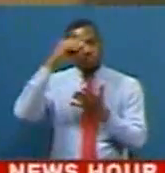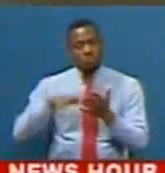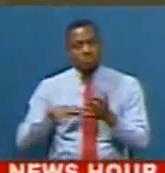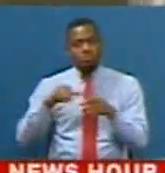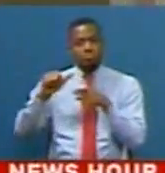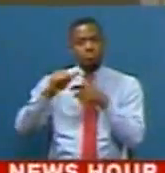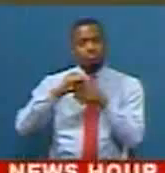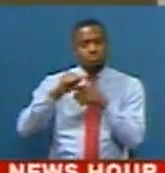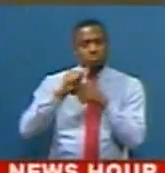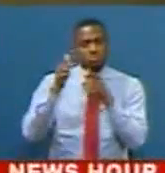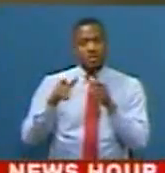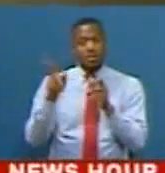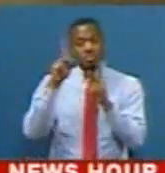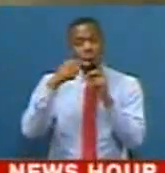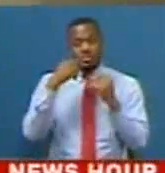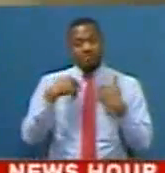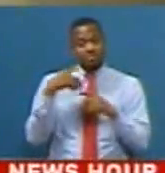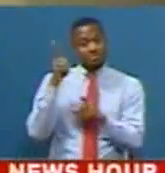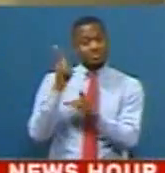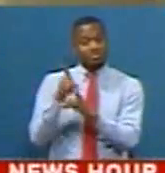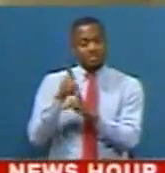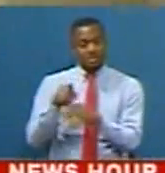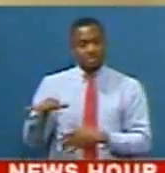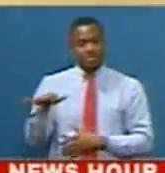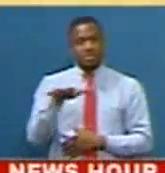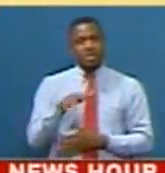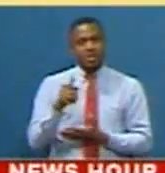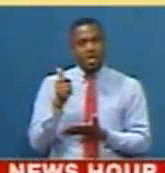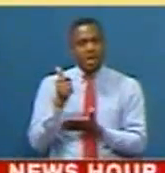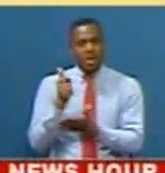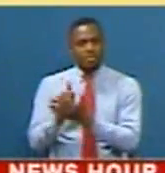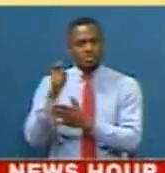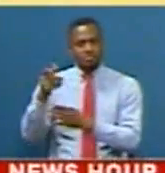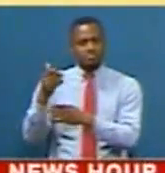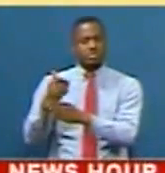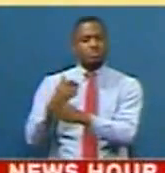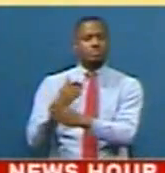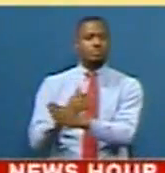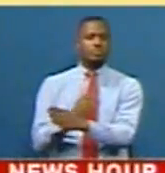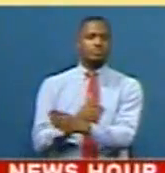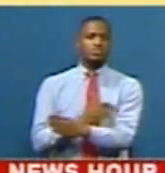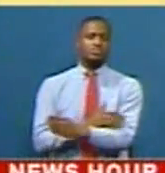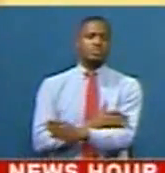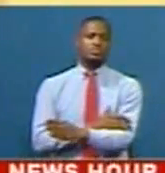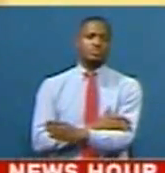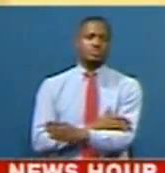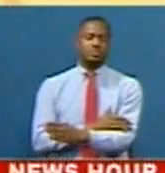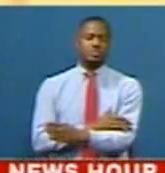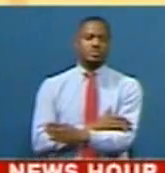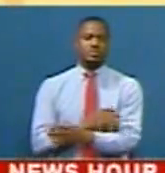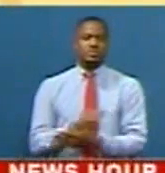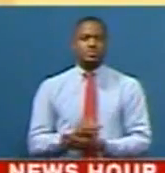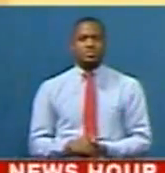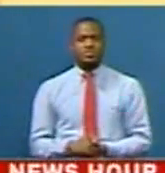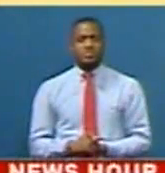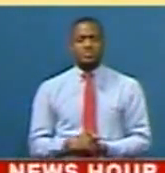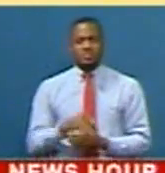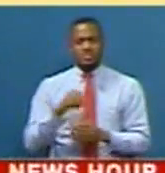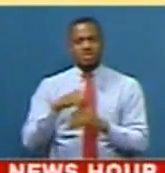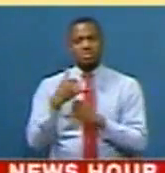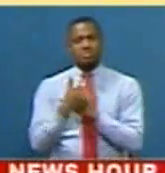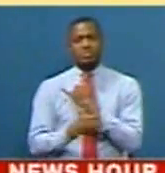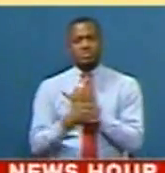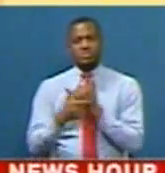trainees with disabilities, and to build the capacity of organizations of persons with disabilities in the